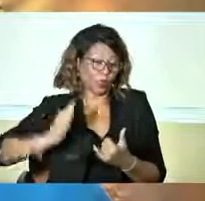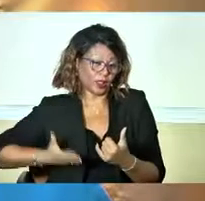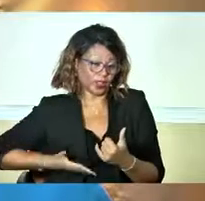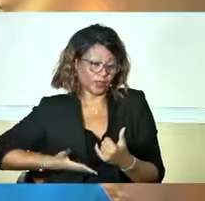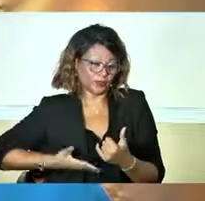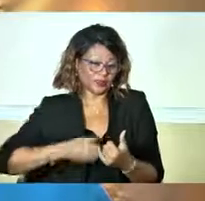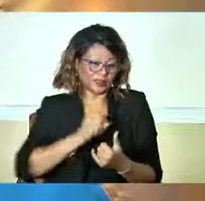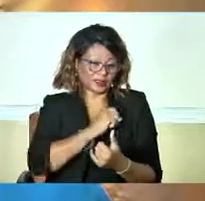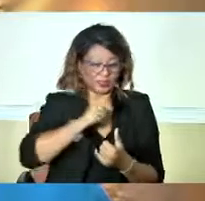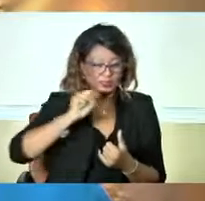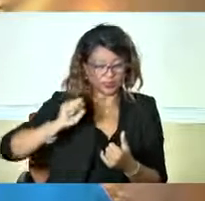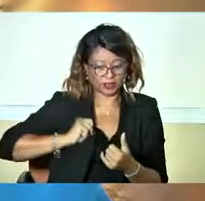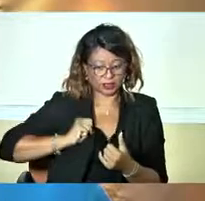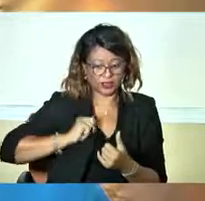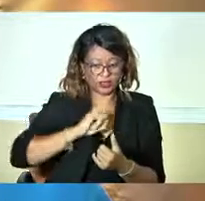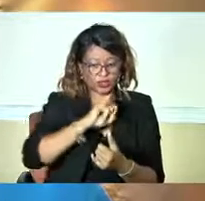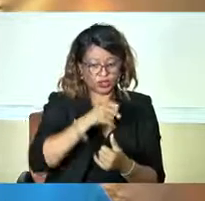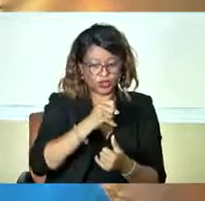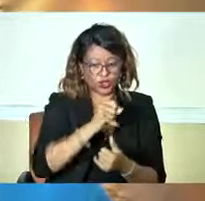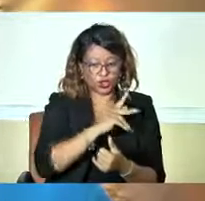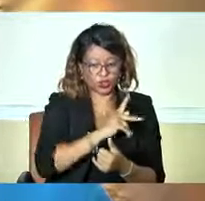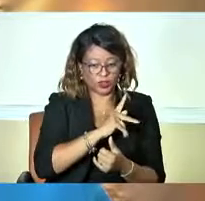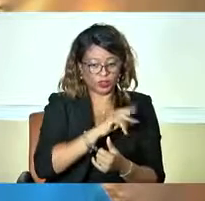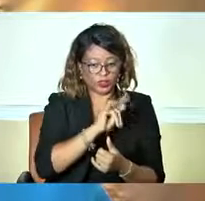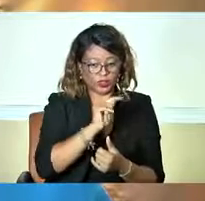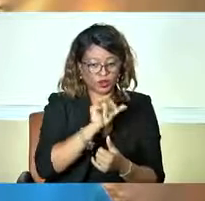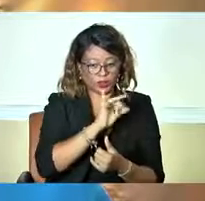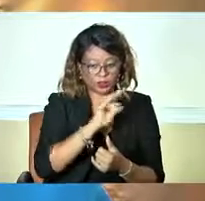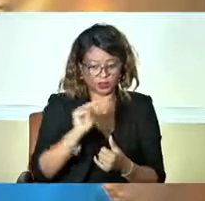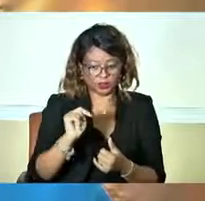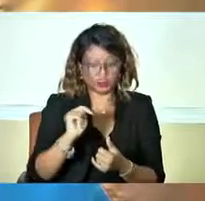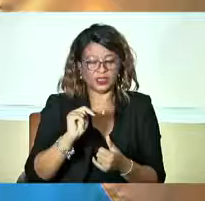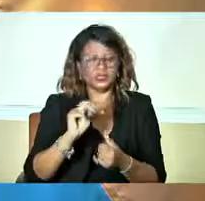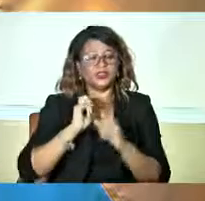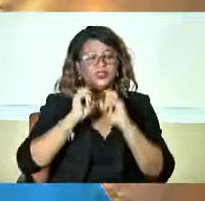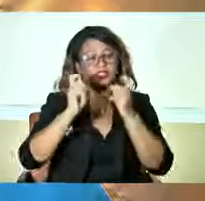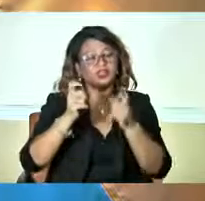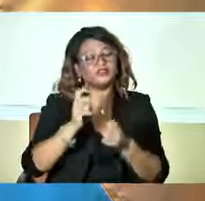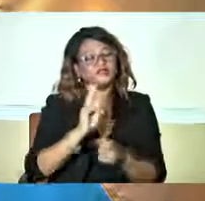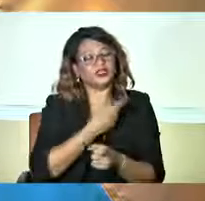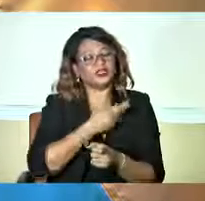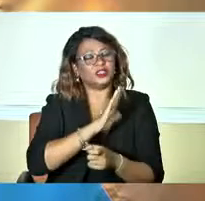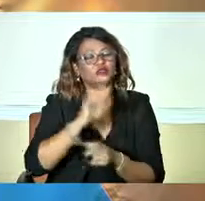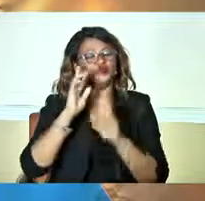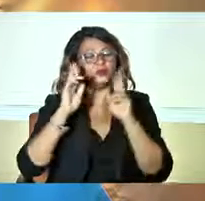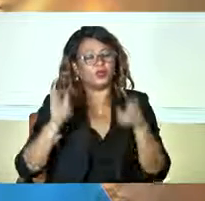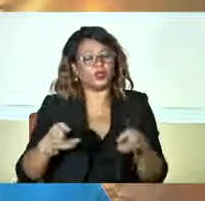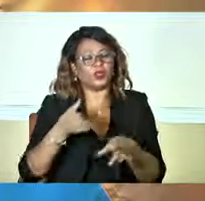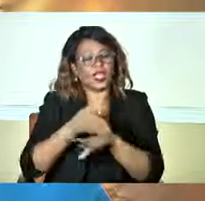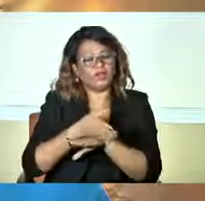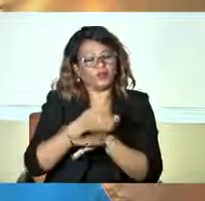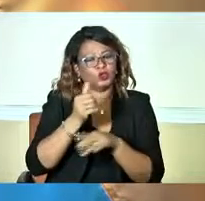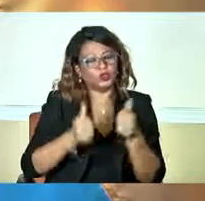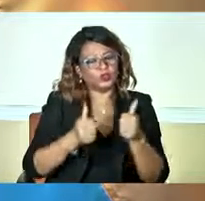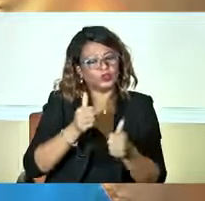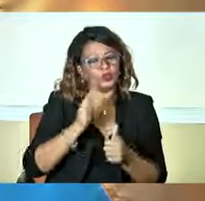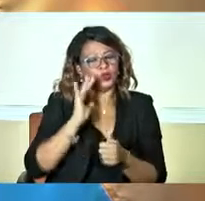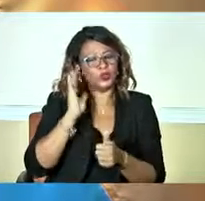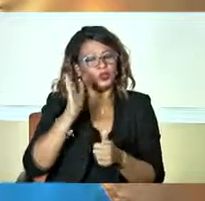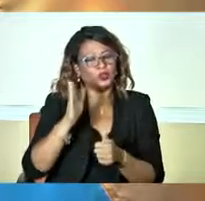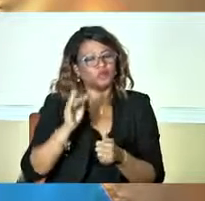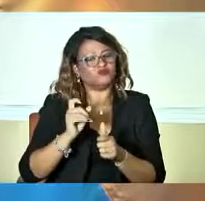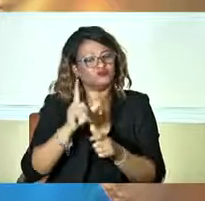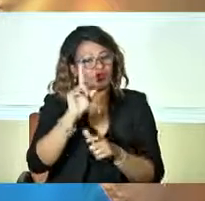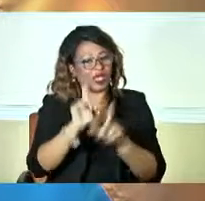Senator the Honorable J. Kwesi Thompson to give us his report, after which we will